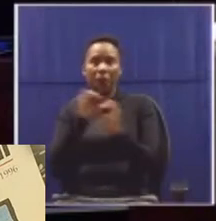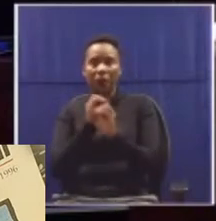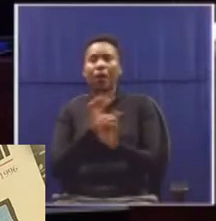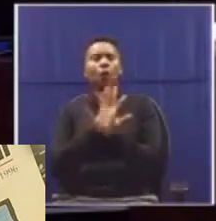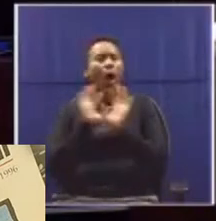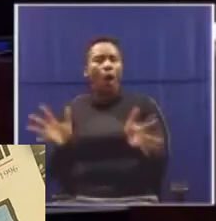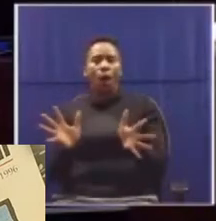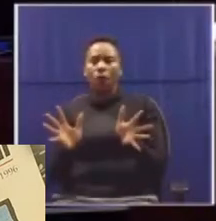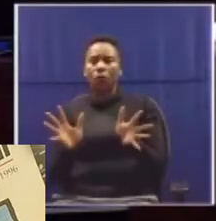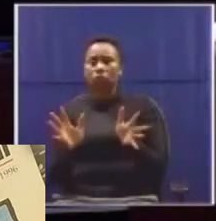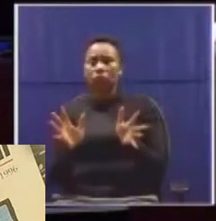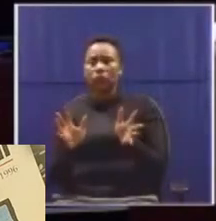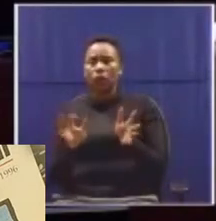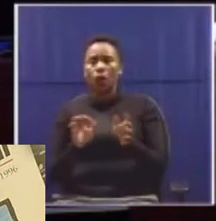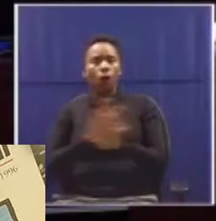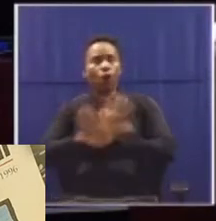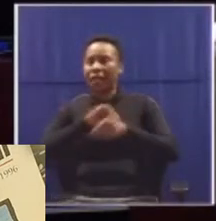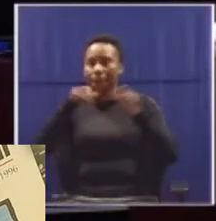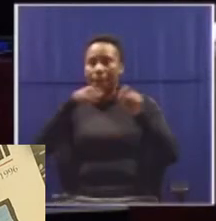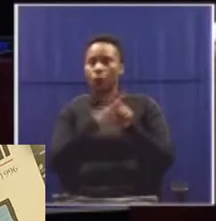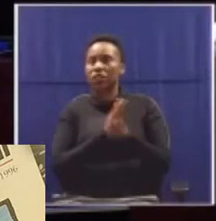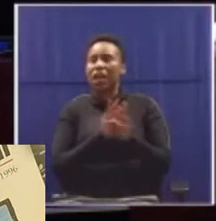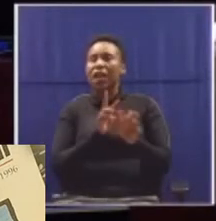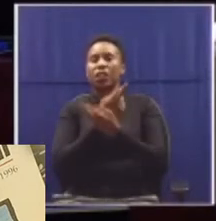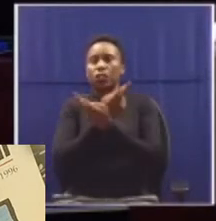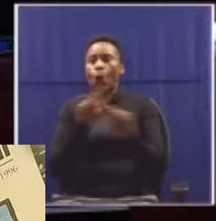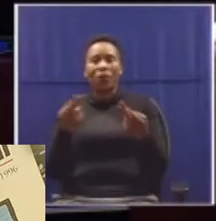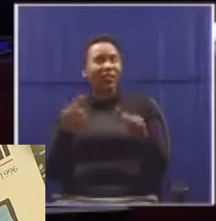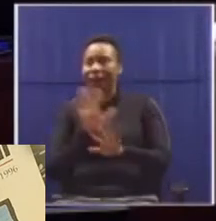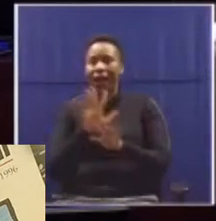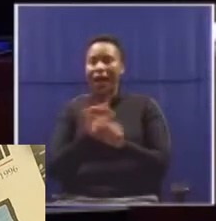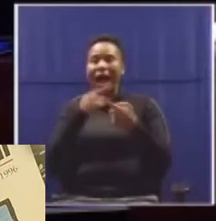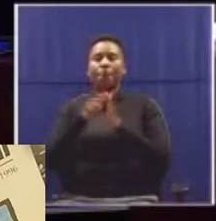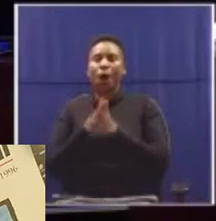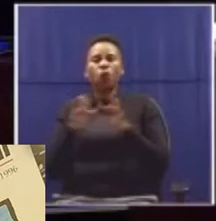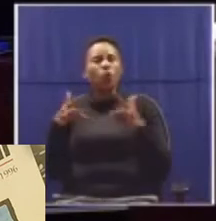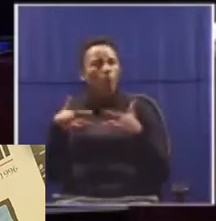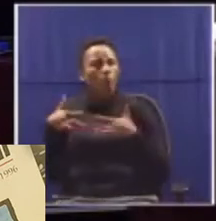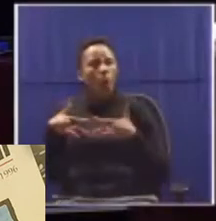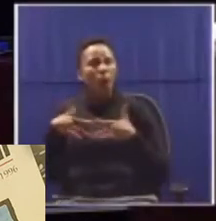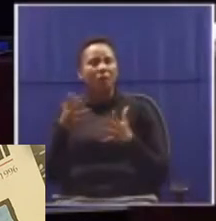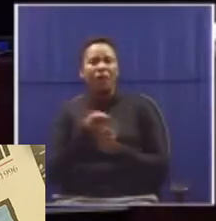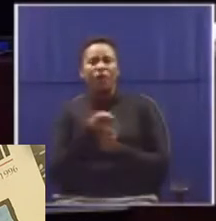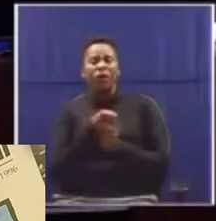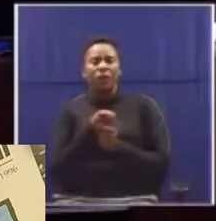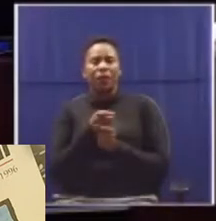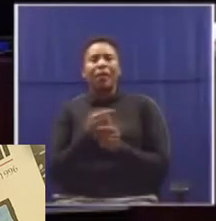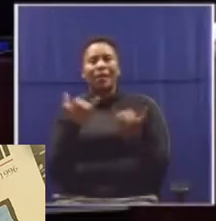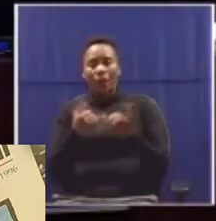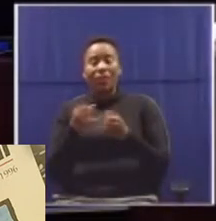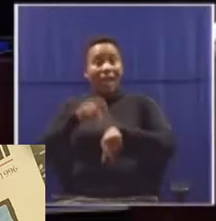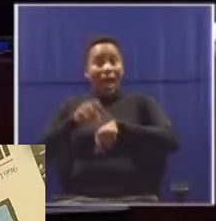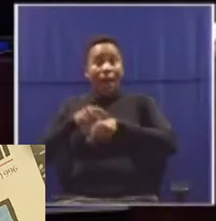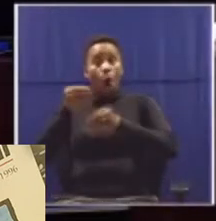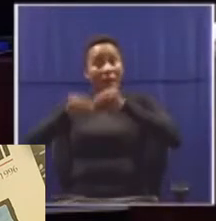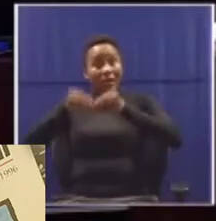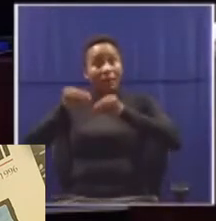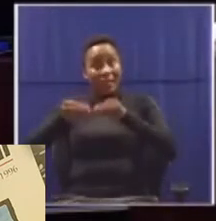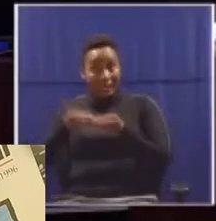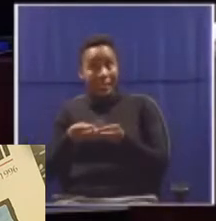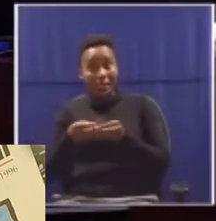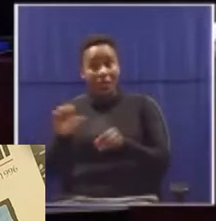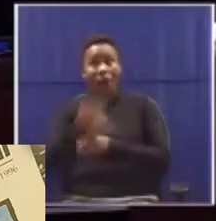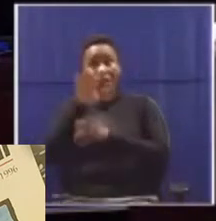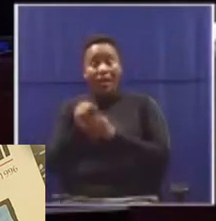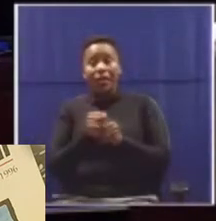resources it is about consciousness when we enact the 18th Amendment to the South African Constitution to recognize South